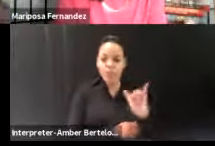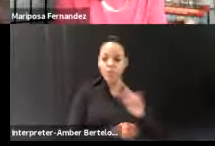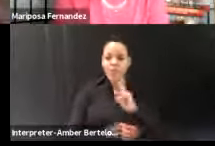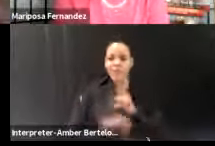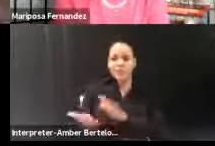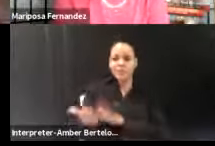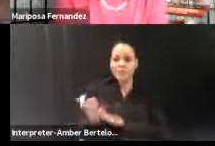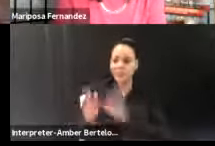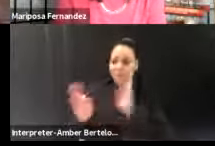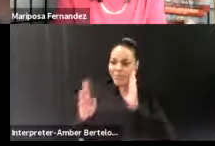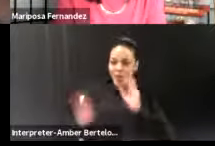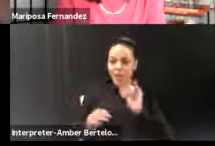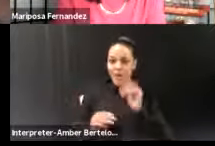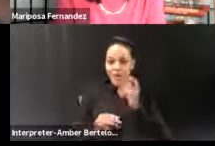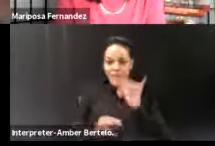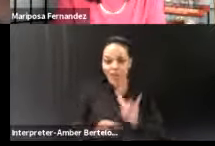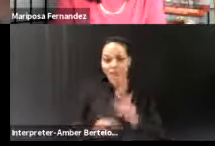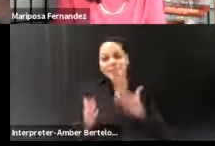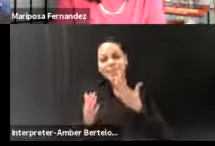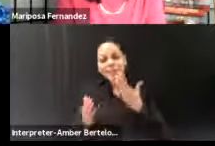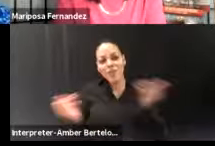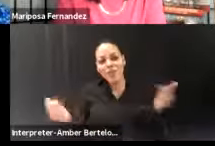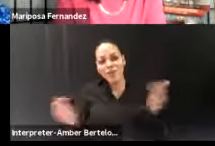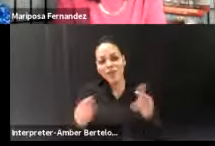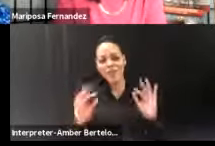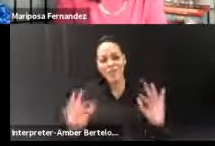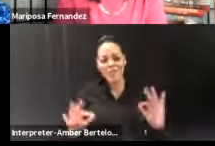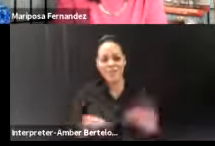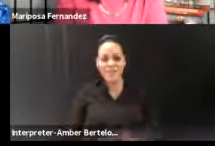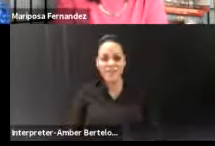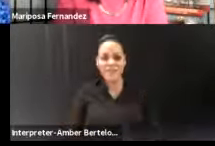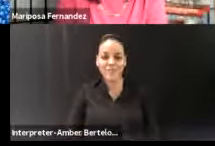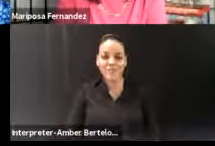And thank you, everybody.